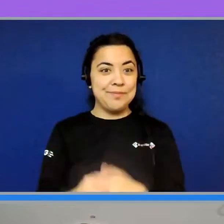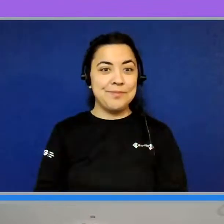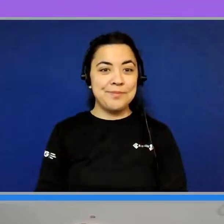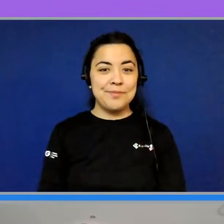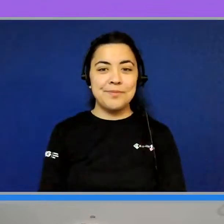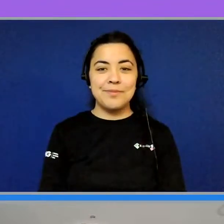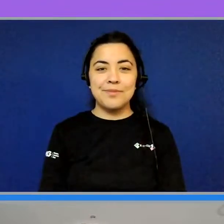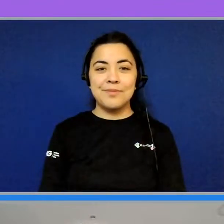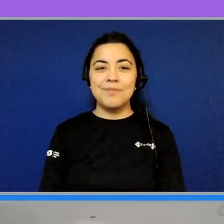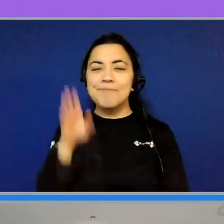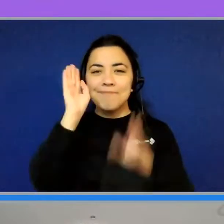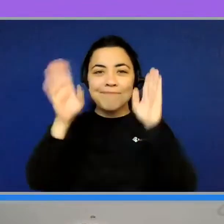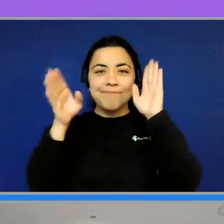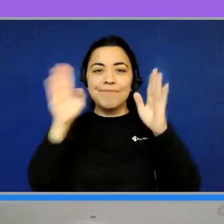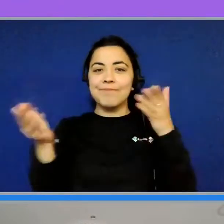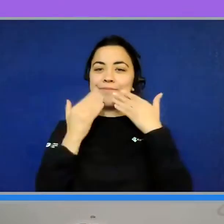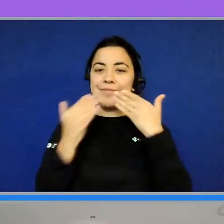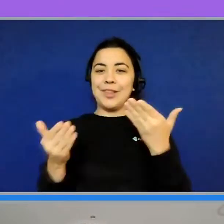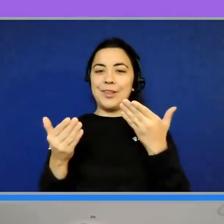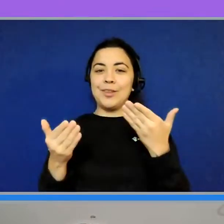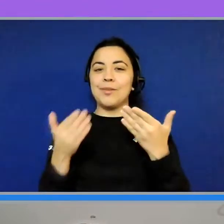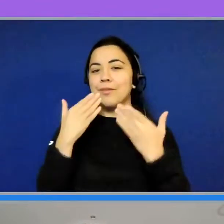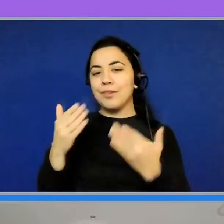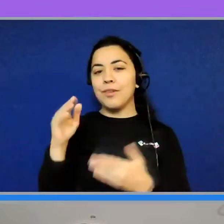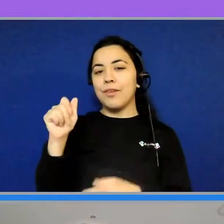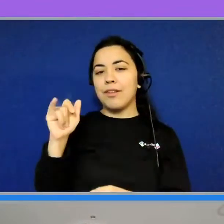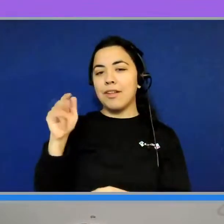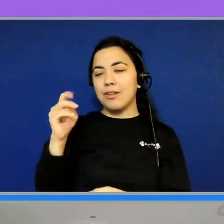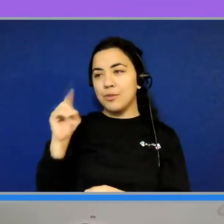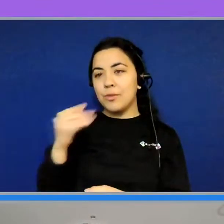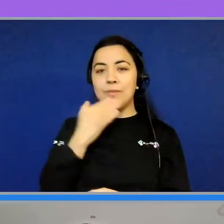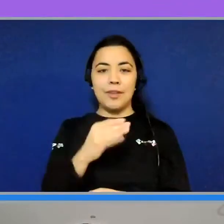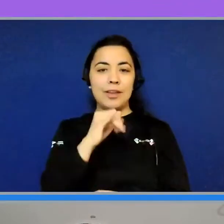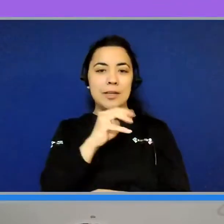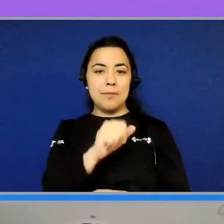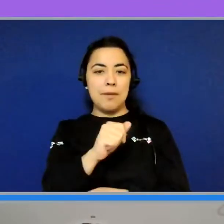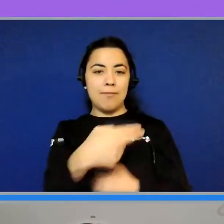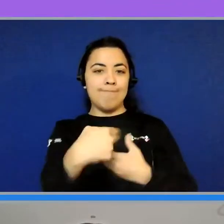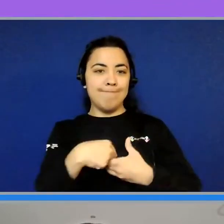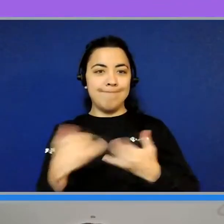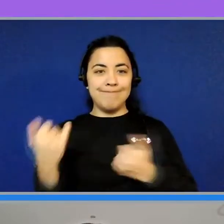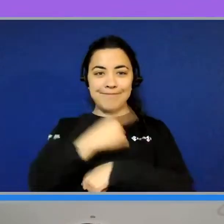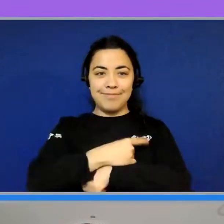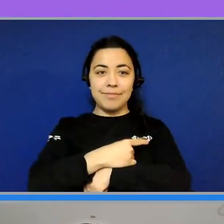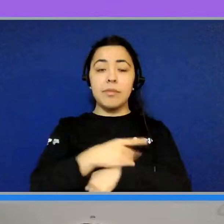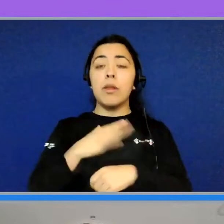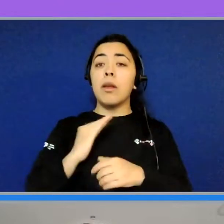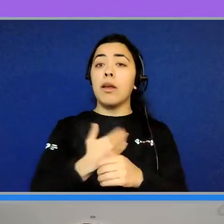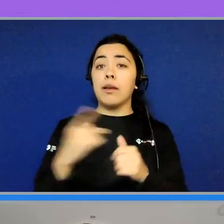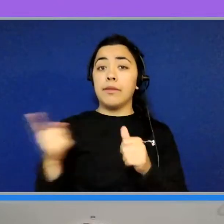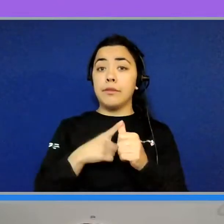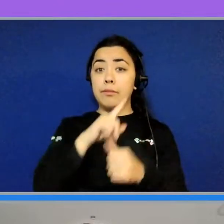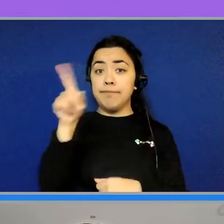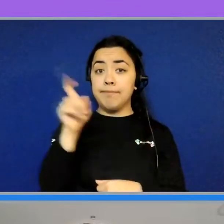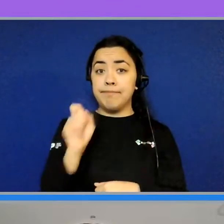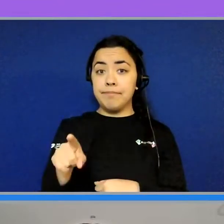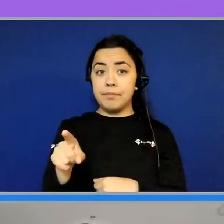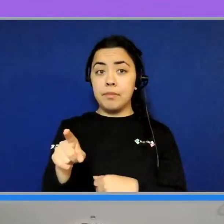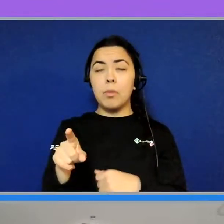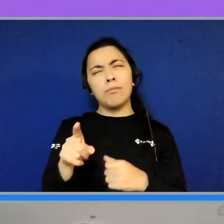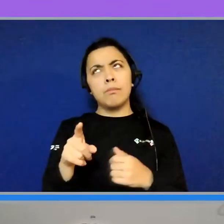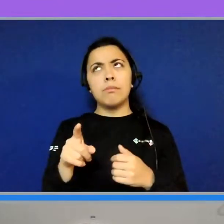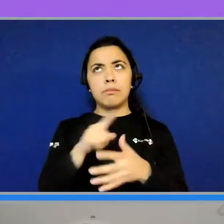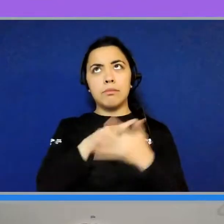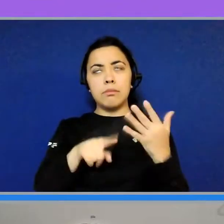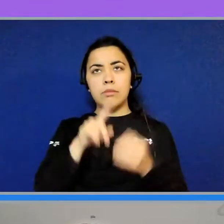Everybody, and thank you, Alejandro and Ima, for joining us today. So our first question is, or series of questions is